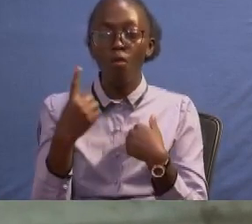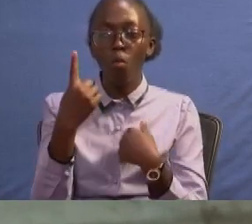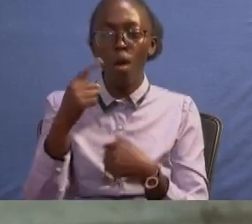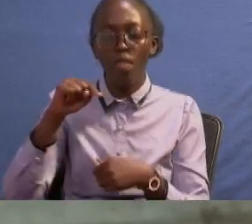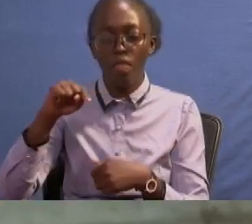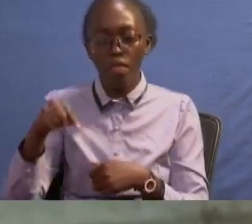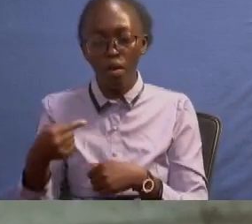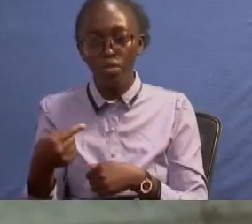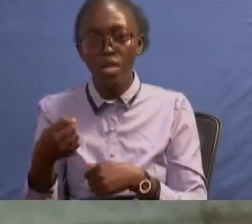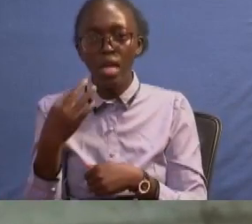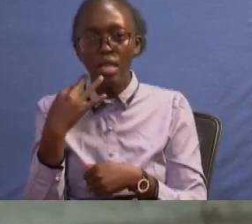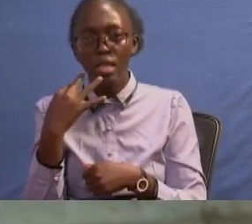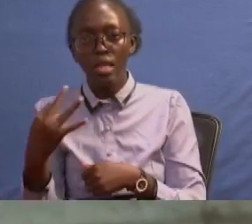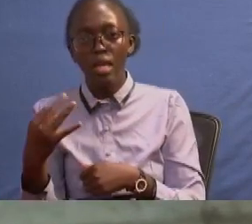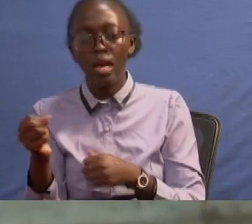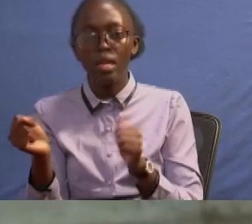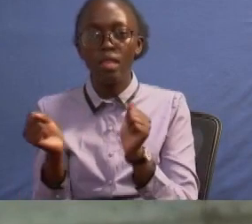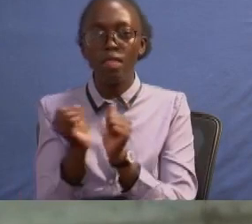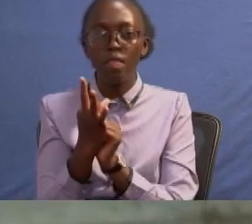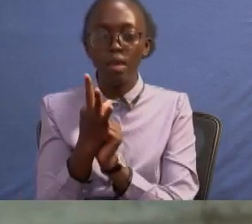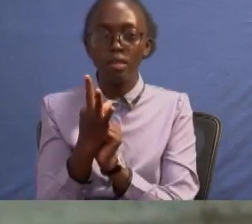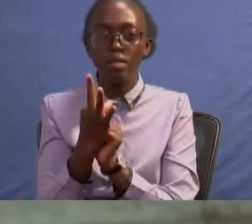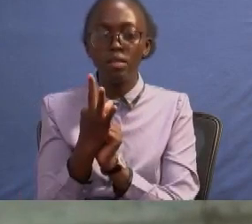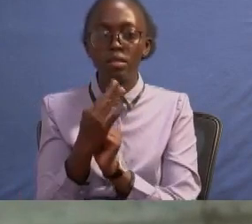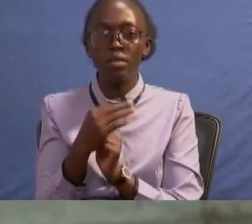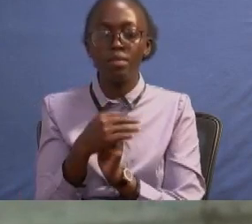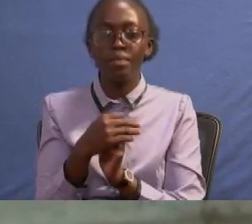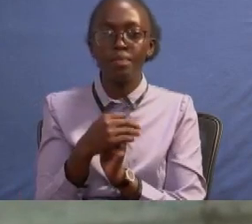1,313 fatalities and